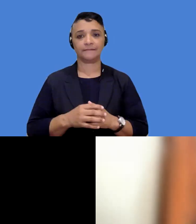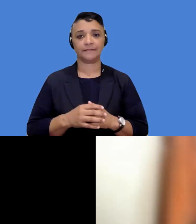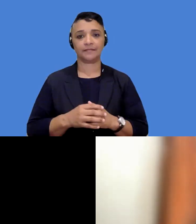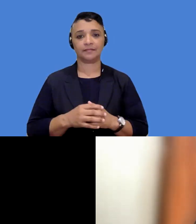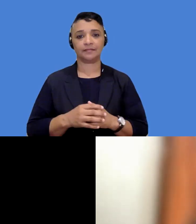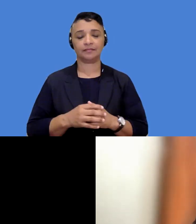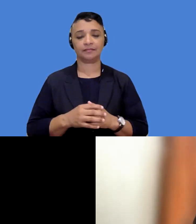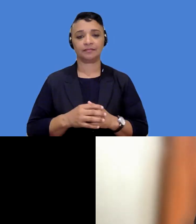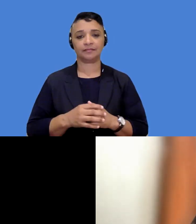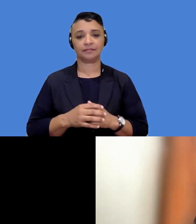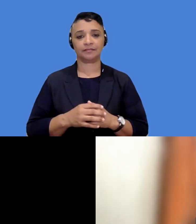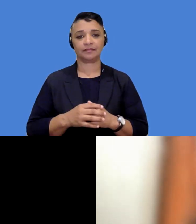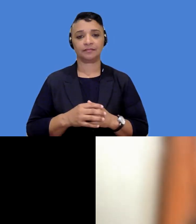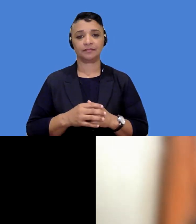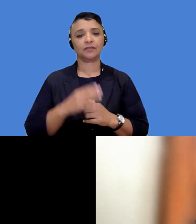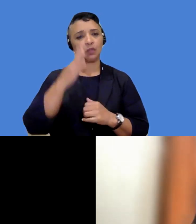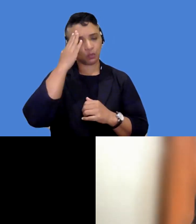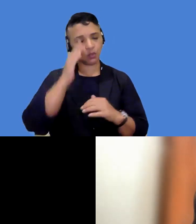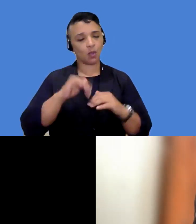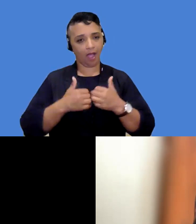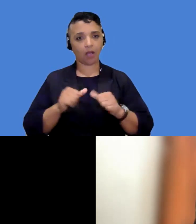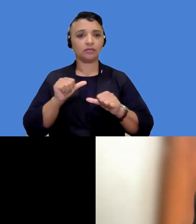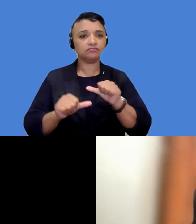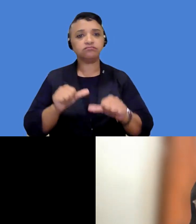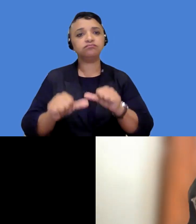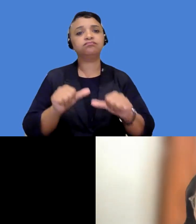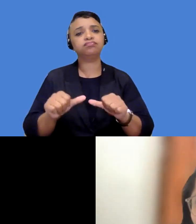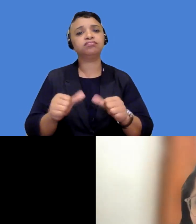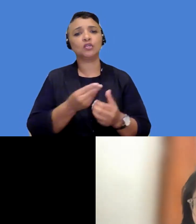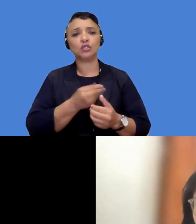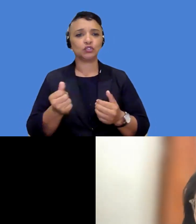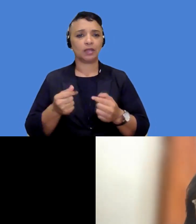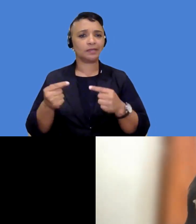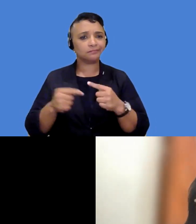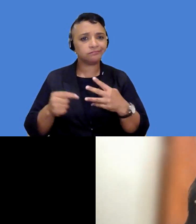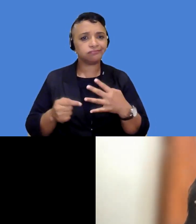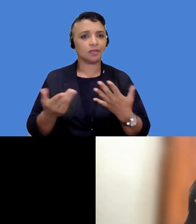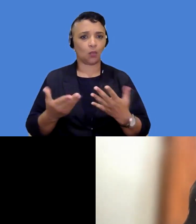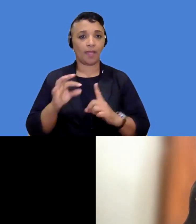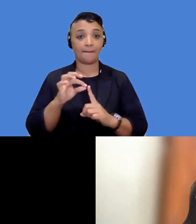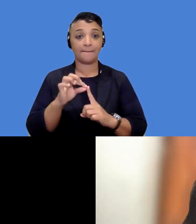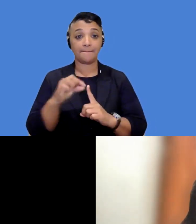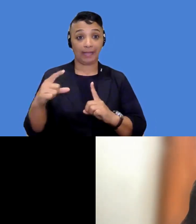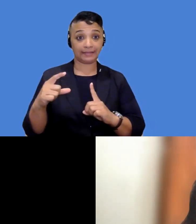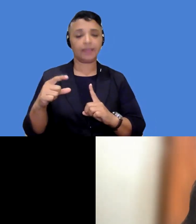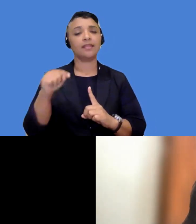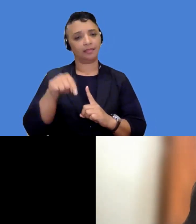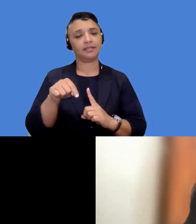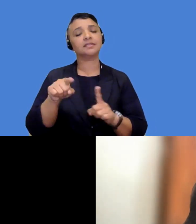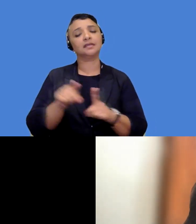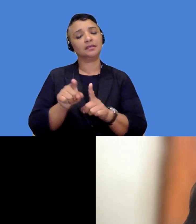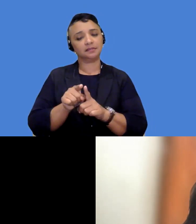of the steps that have happened in Pakistan and what is yet to happen. So thank you for